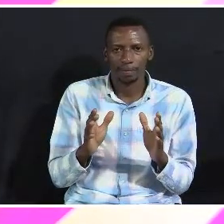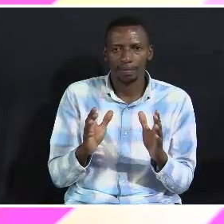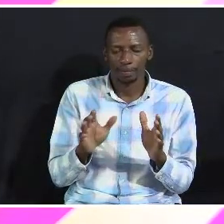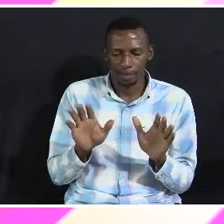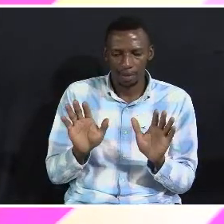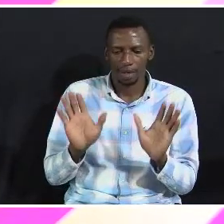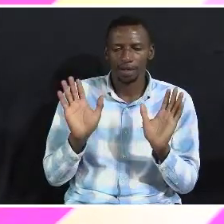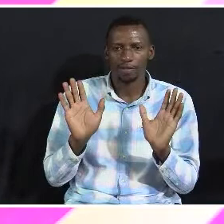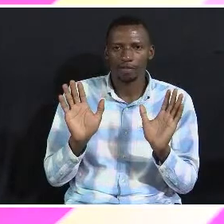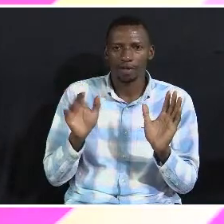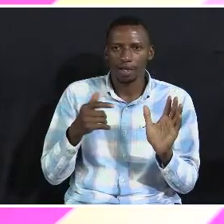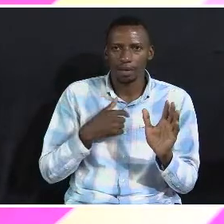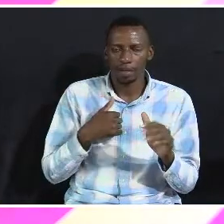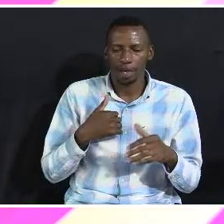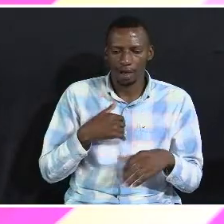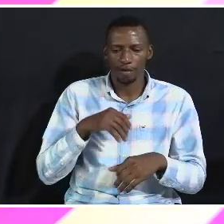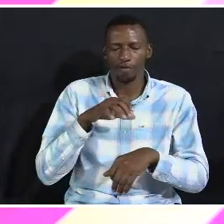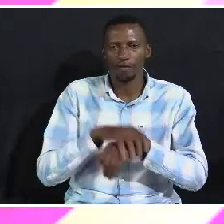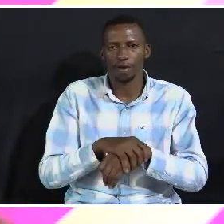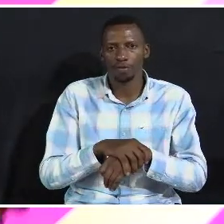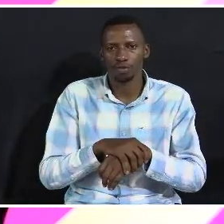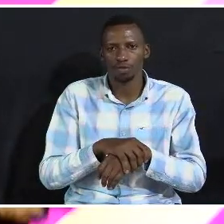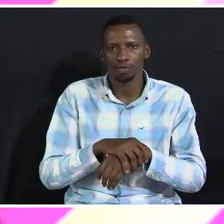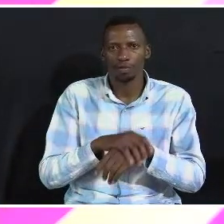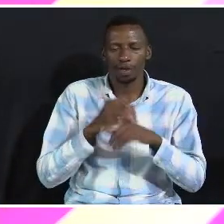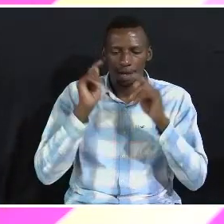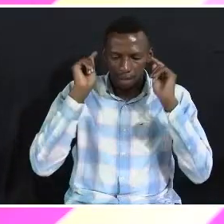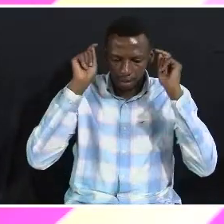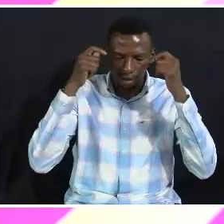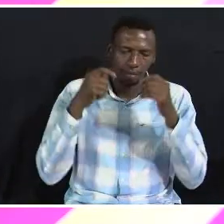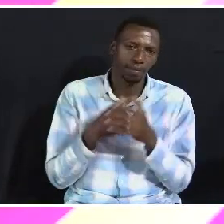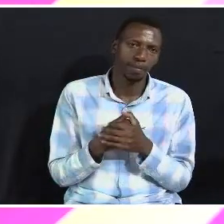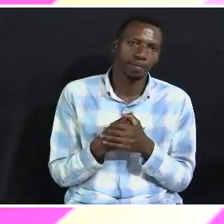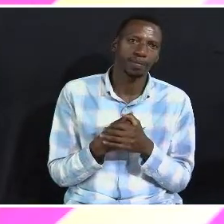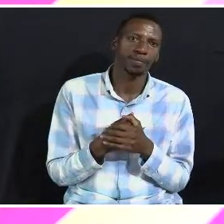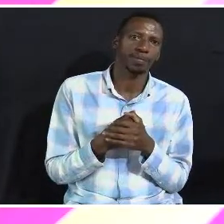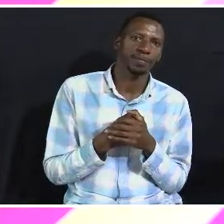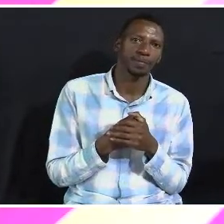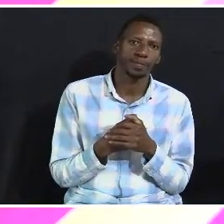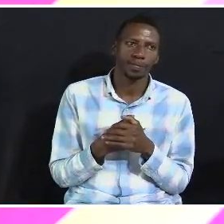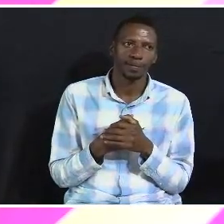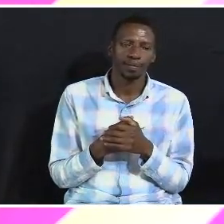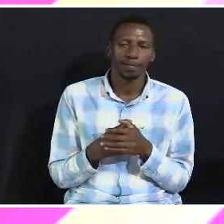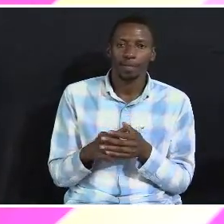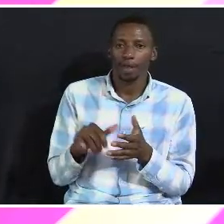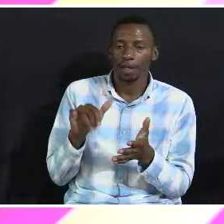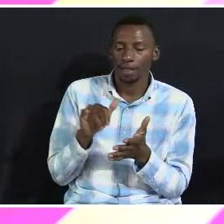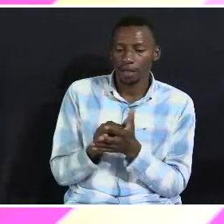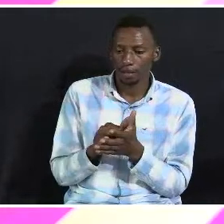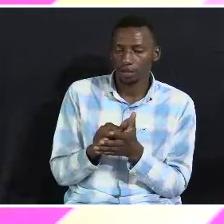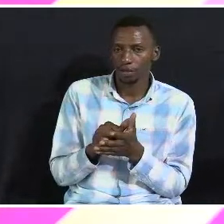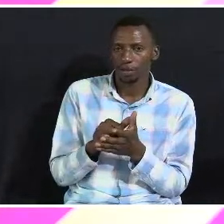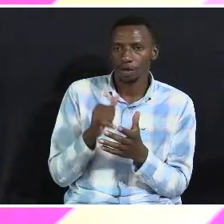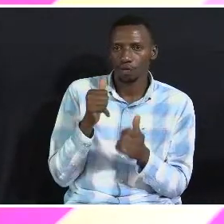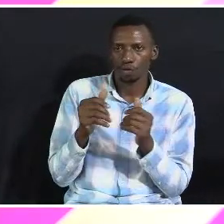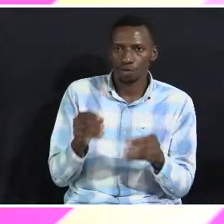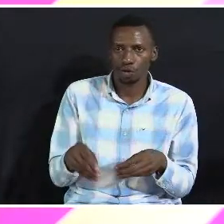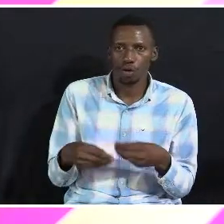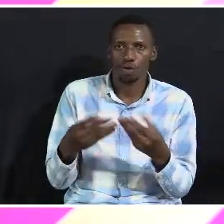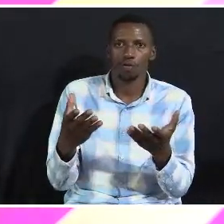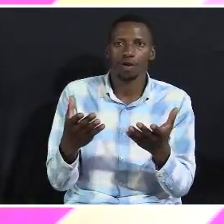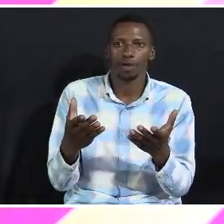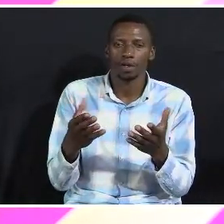have found a ransom." Patriarchs and the Proverbs, page 154. That ram which offered in place of